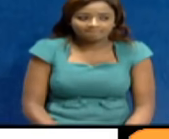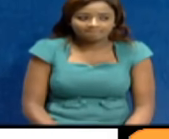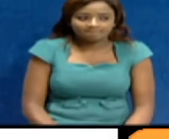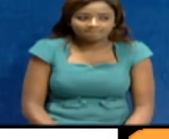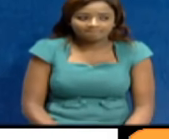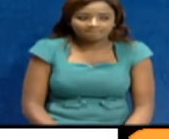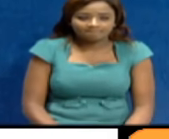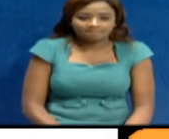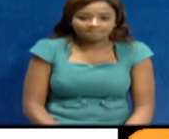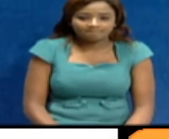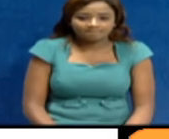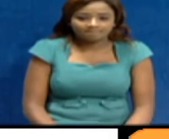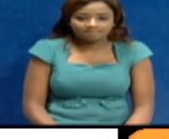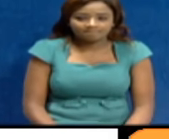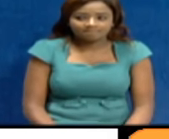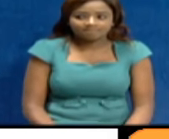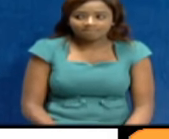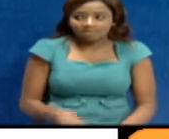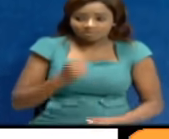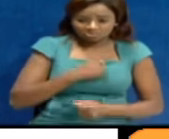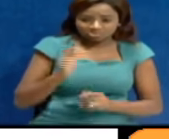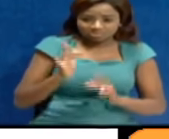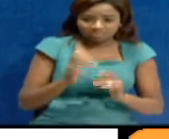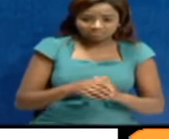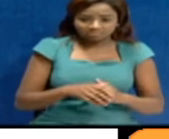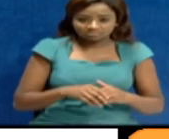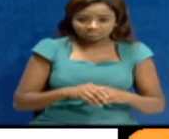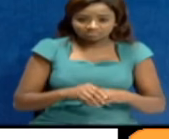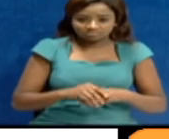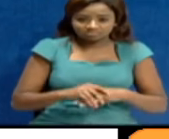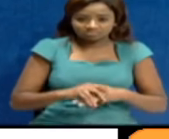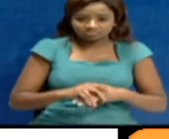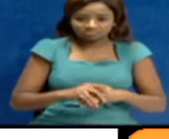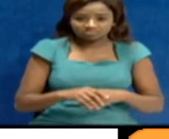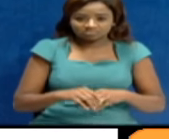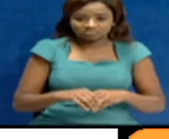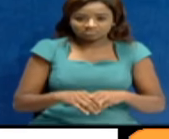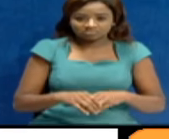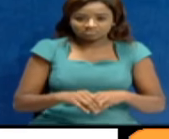Okay, we apologize for that. We seem to have a challenge with the connection. Basically dissolved the...